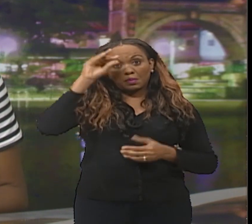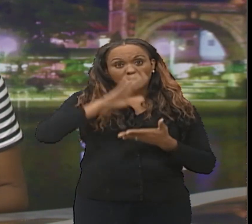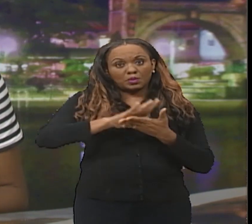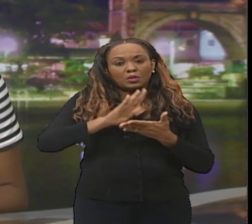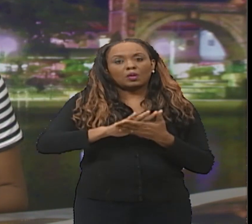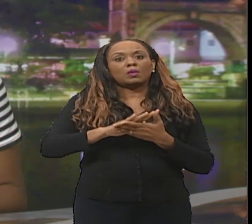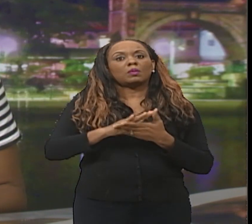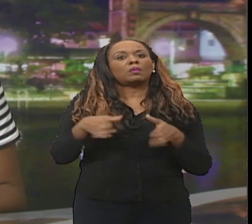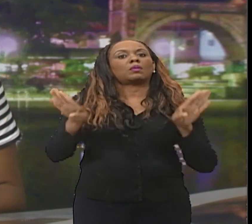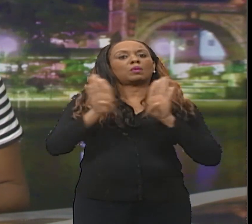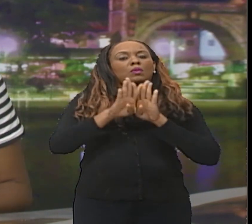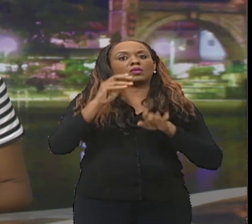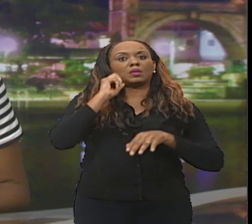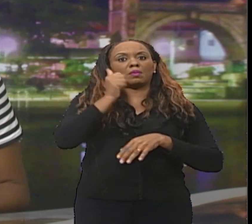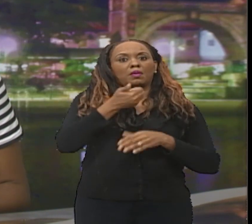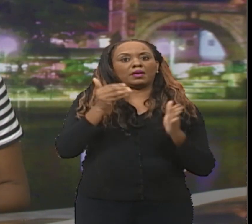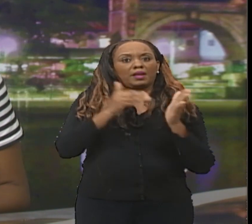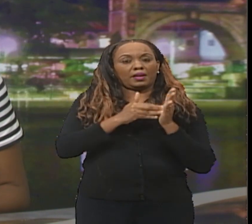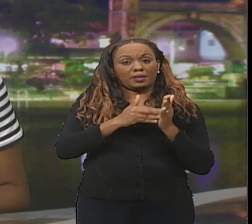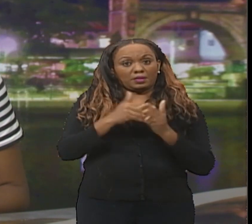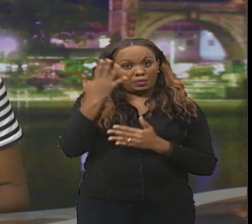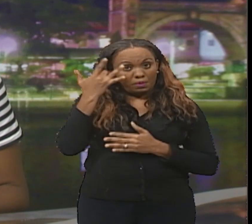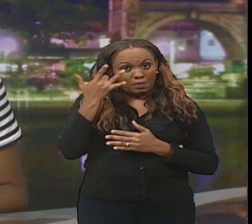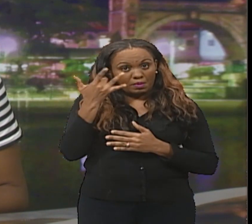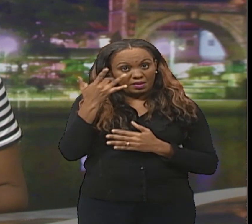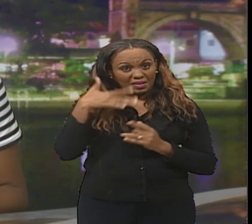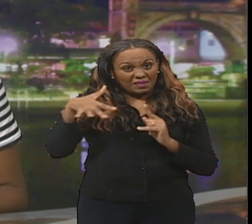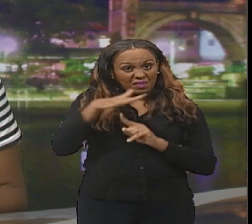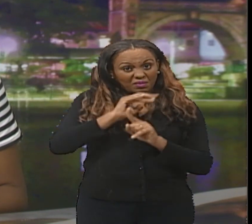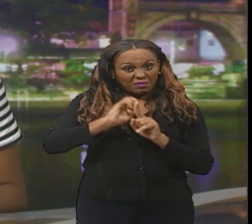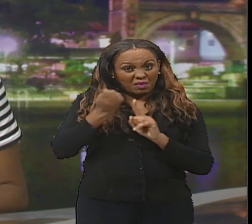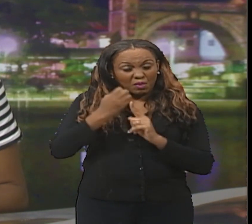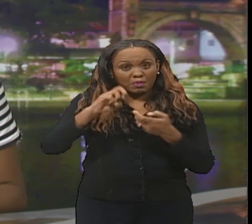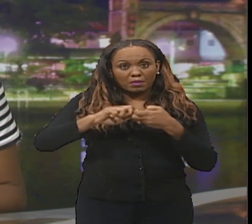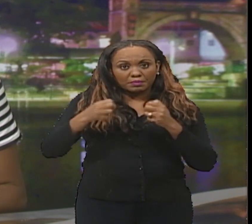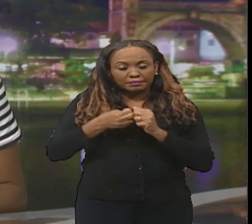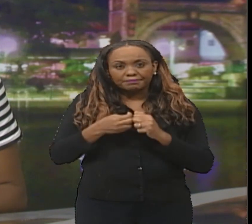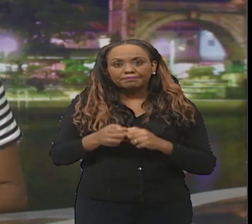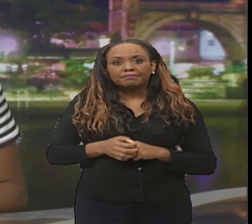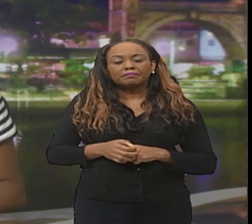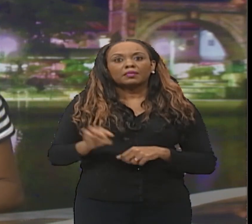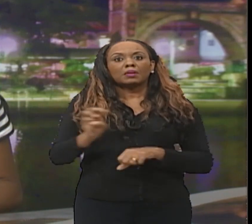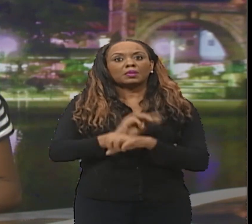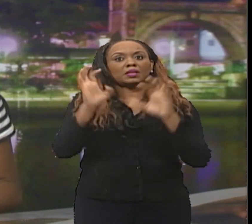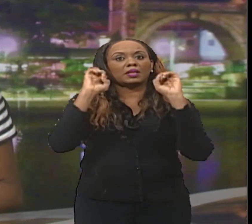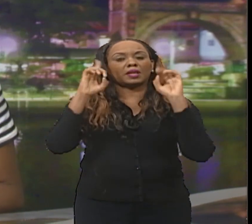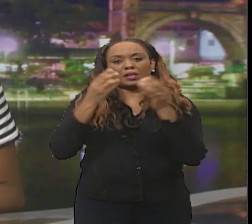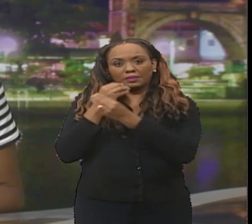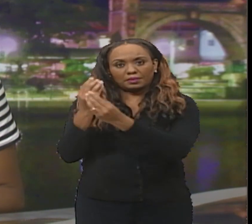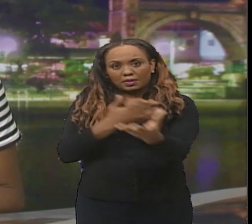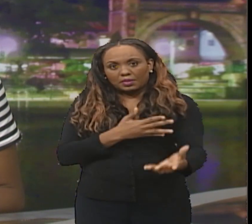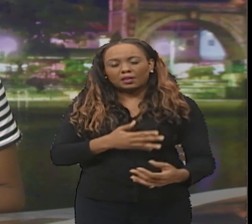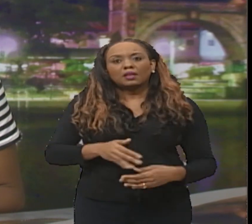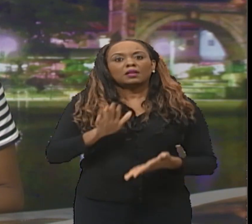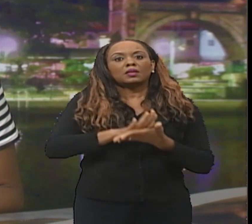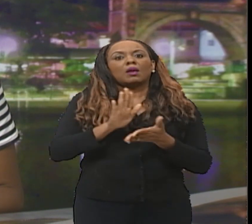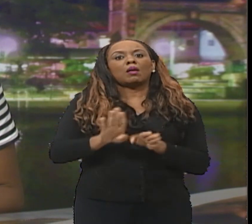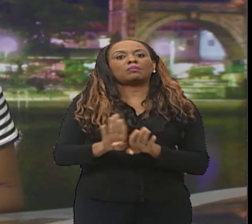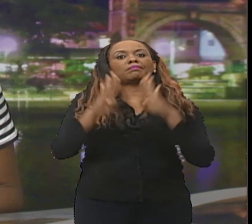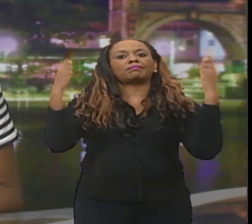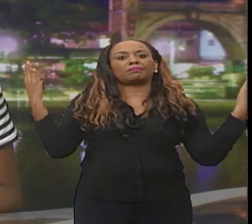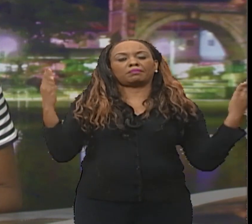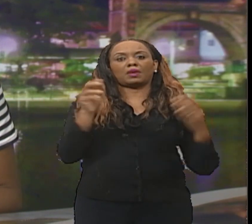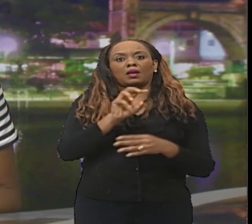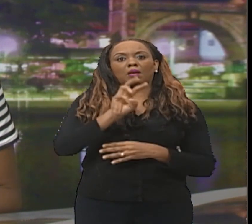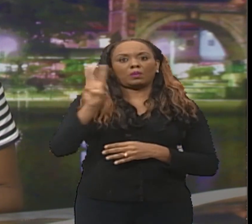of environmental problems. This information from the Ministry of Education. The school, it says, will reopen on Wednesday,